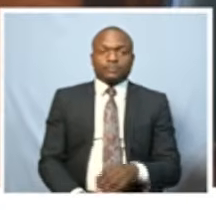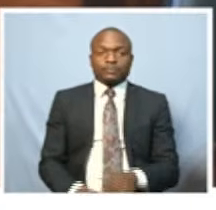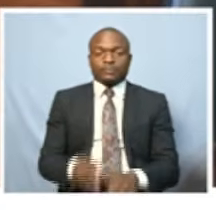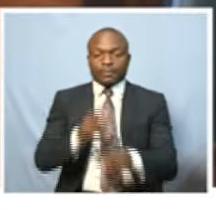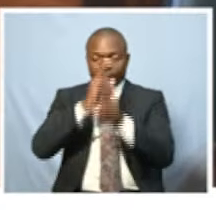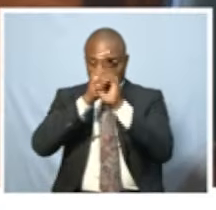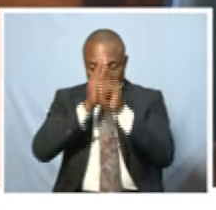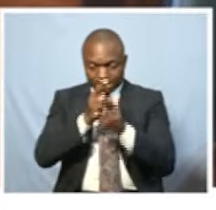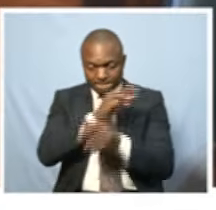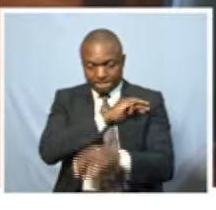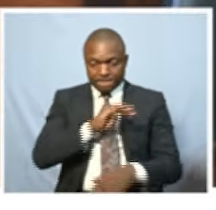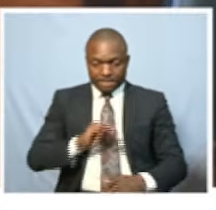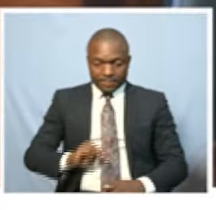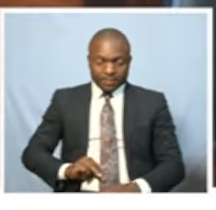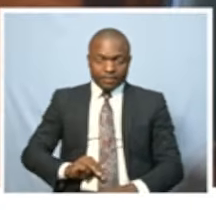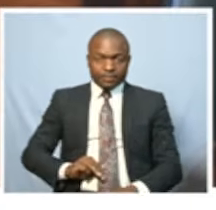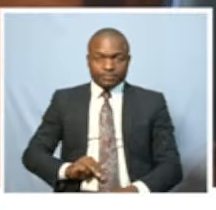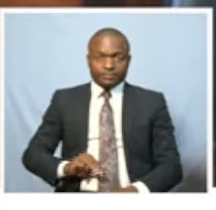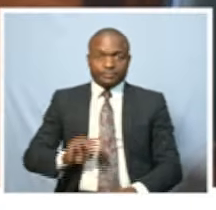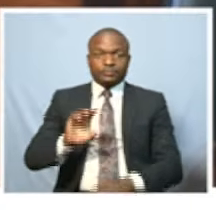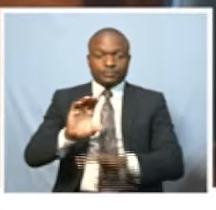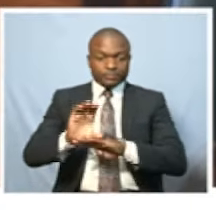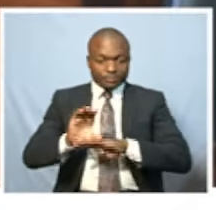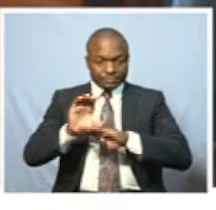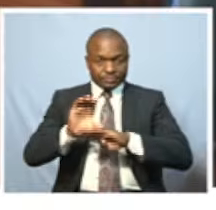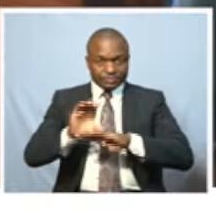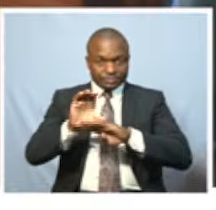The Honourable Member for Chiluvi.